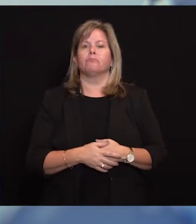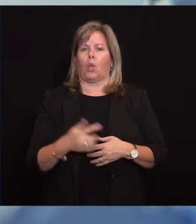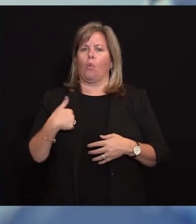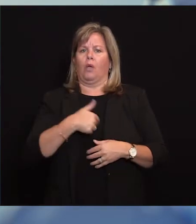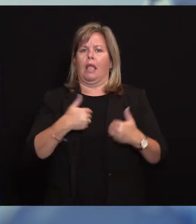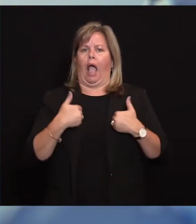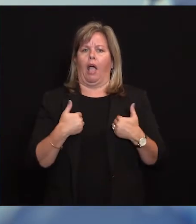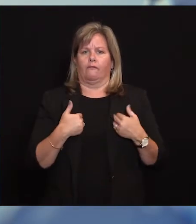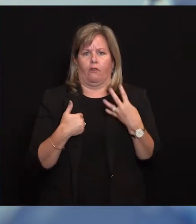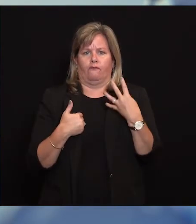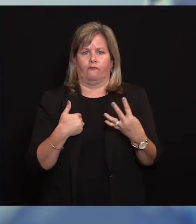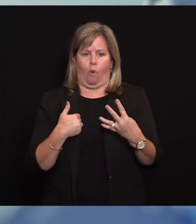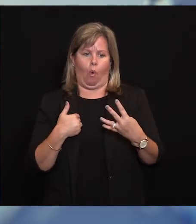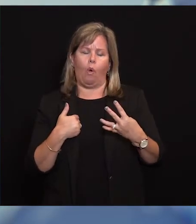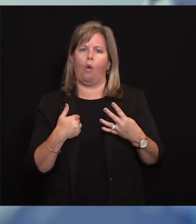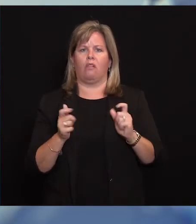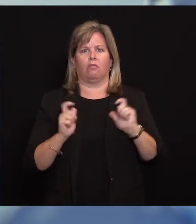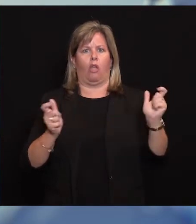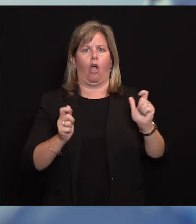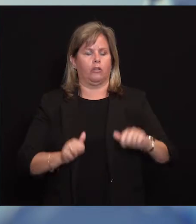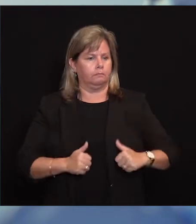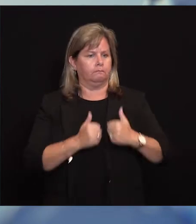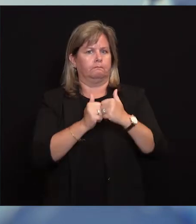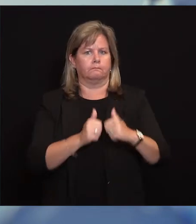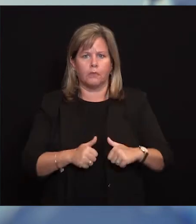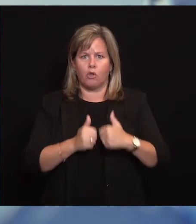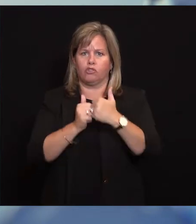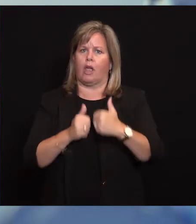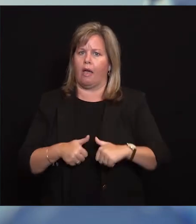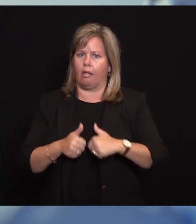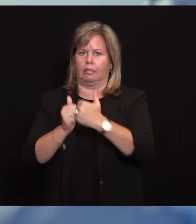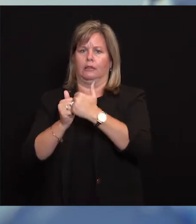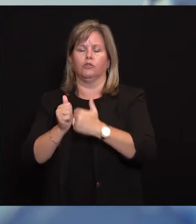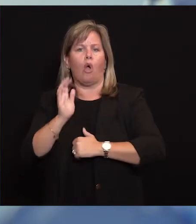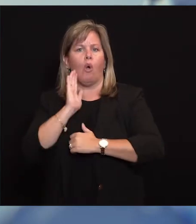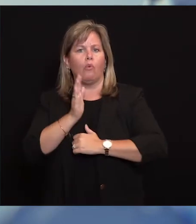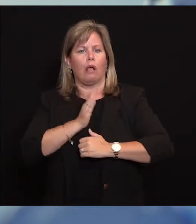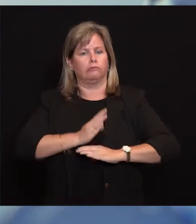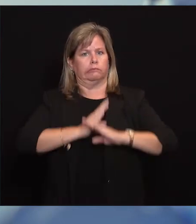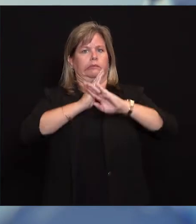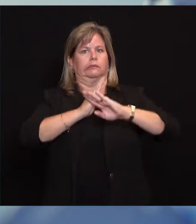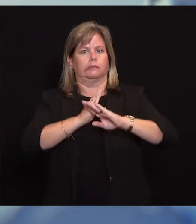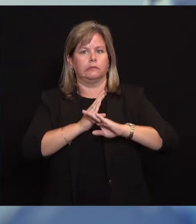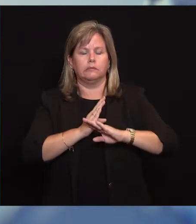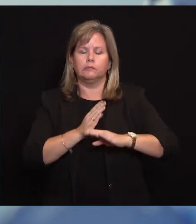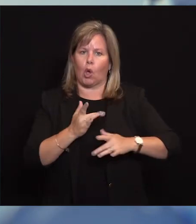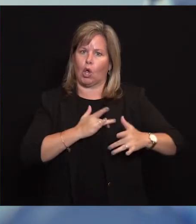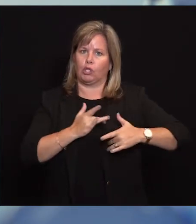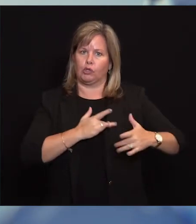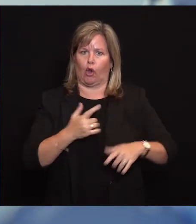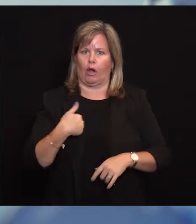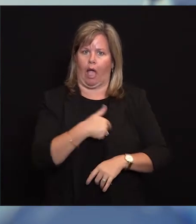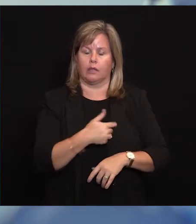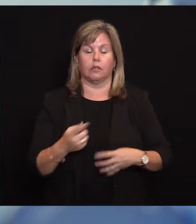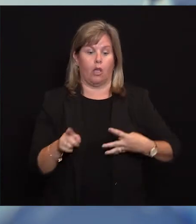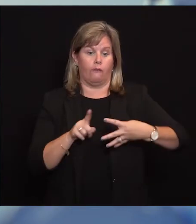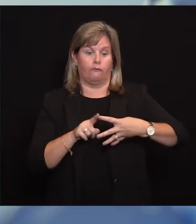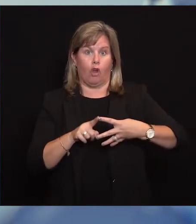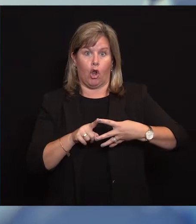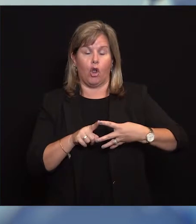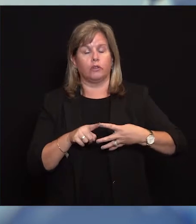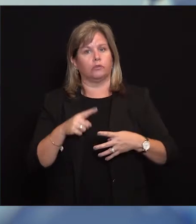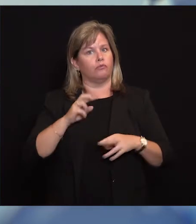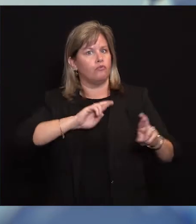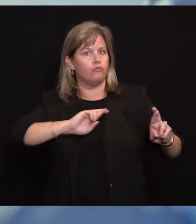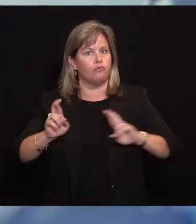large hurdles that we were looking at as concerning points in the course of this epidemic. The first would be bracing for